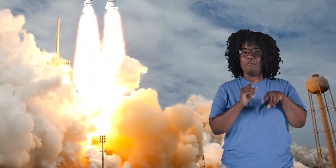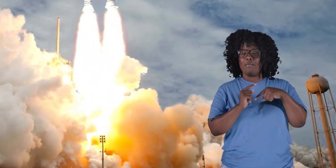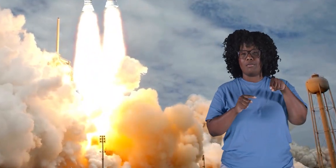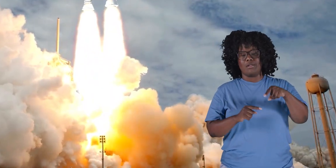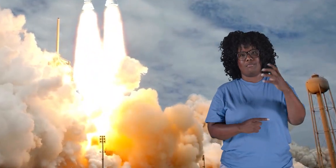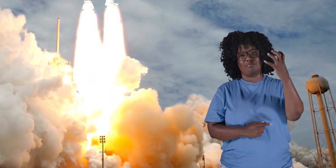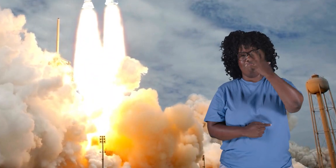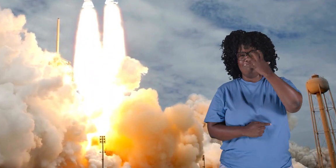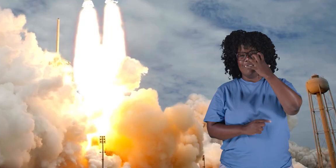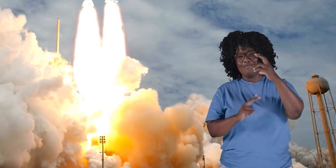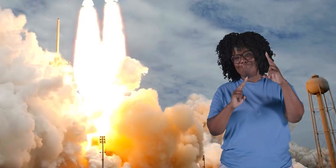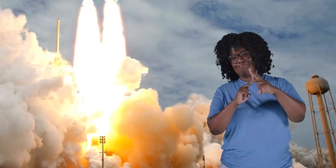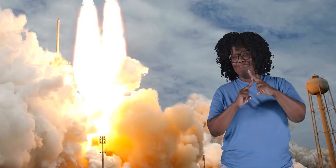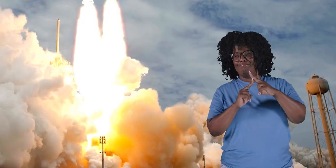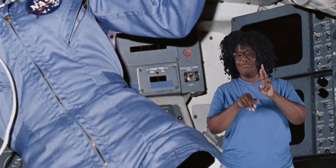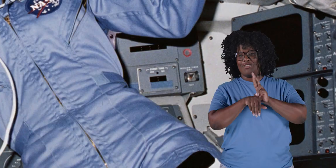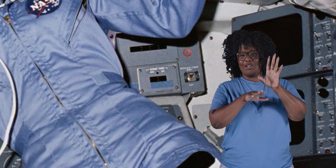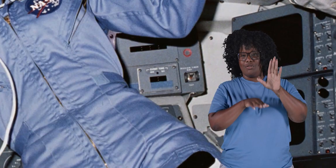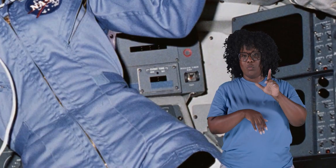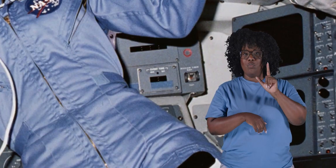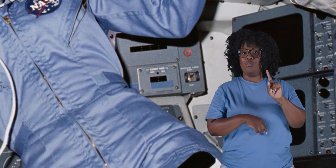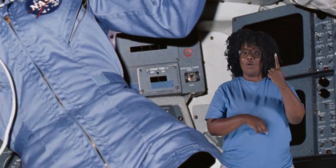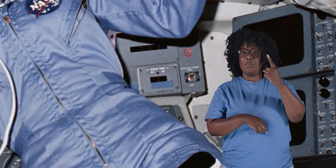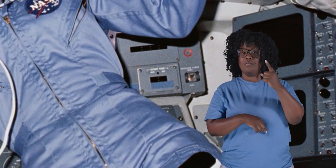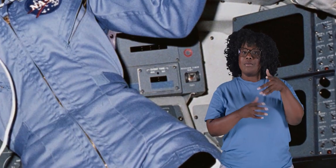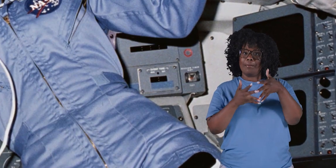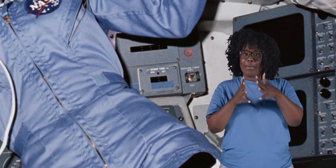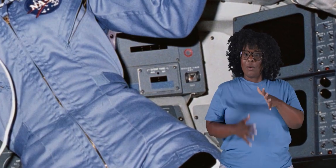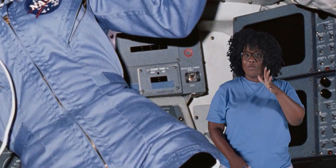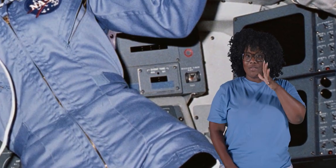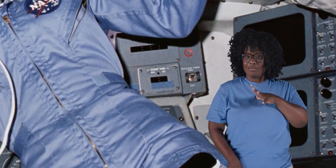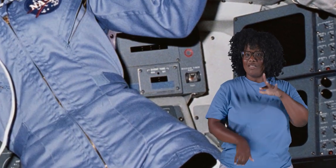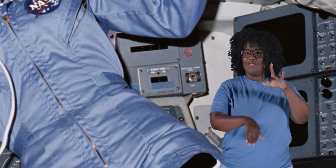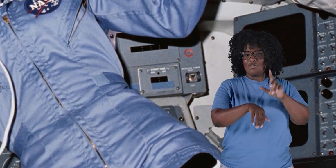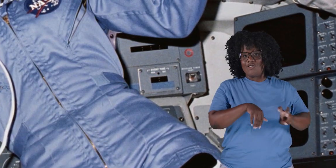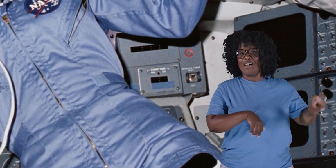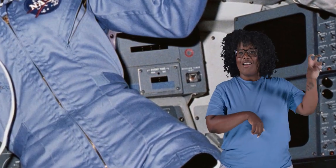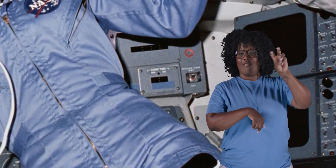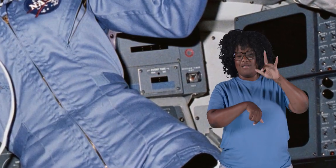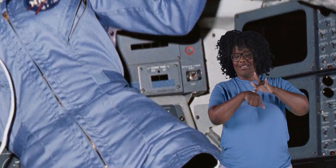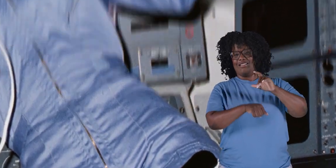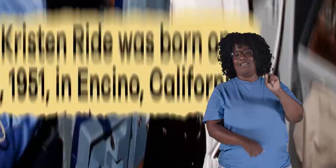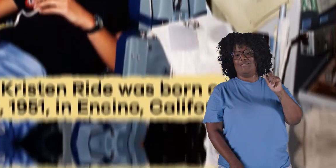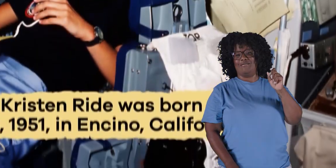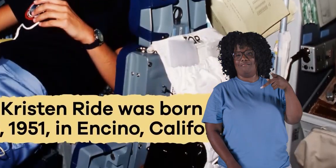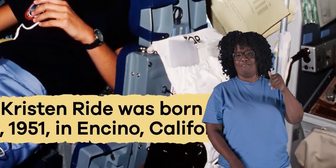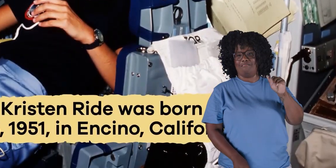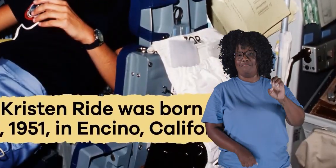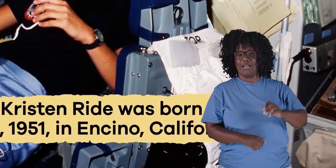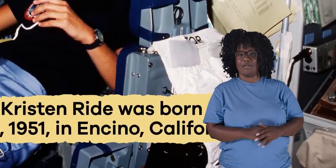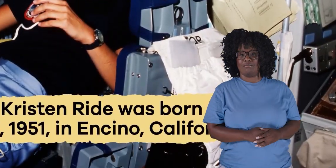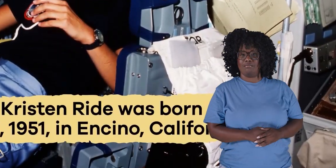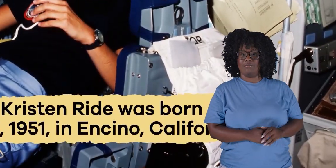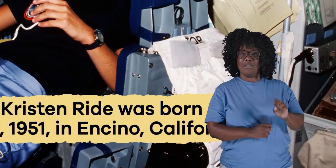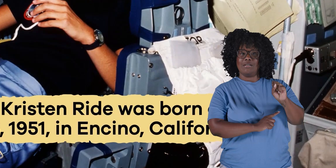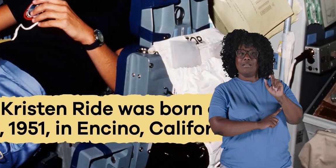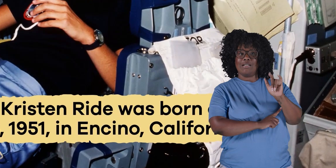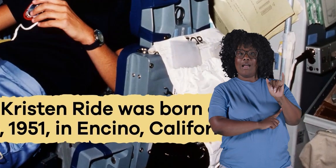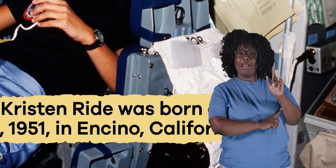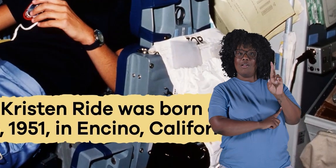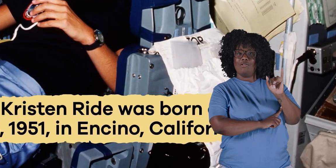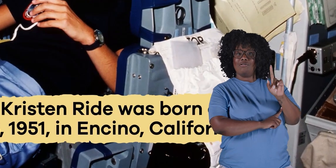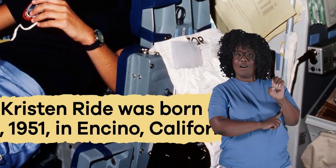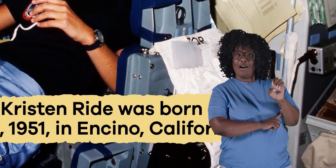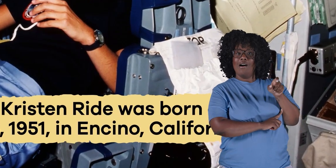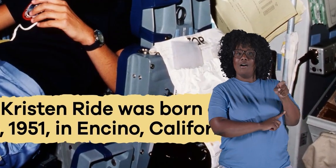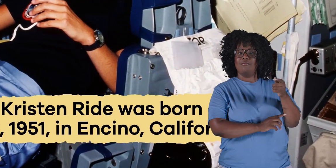more about this amazing trailblazer who was the first American female to travel to space. Sally Kristen Ride was